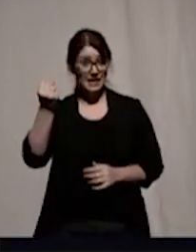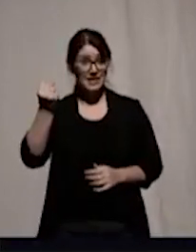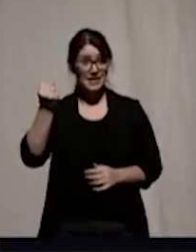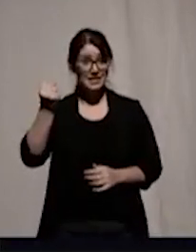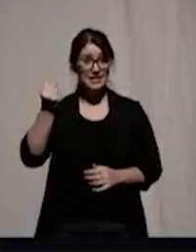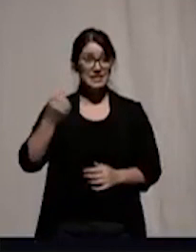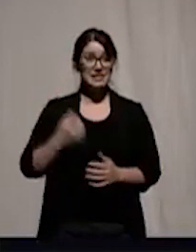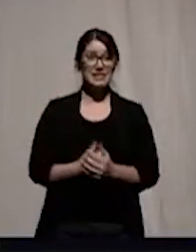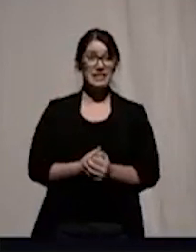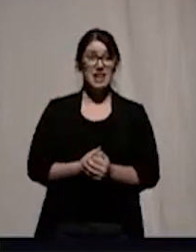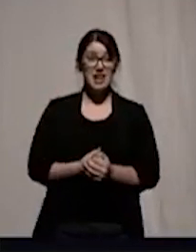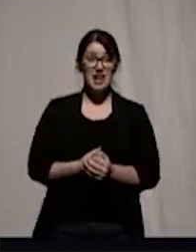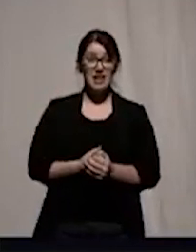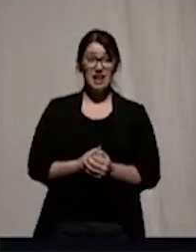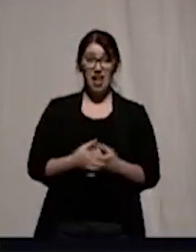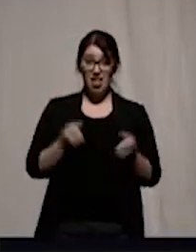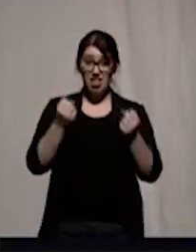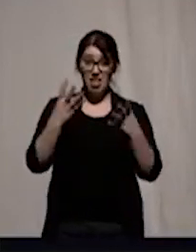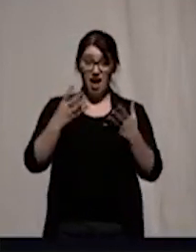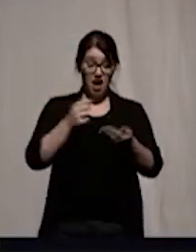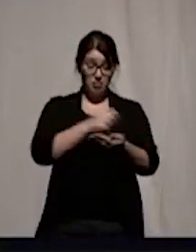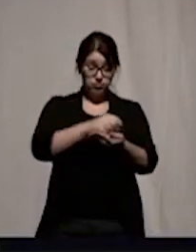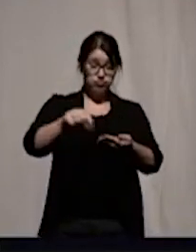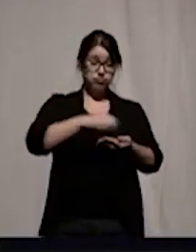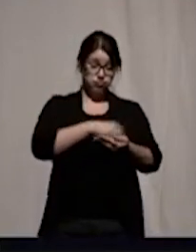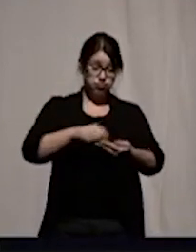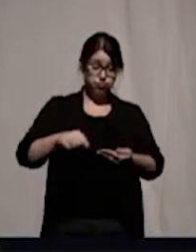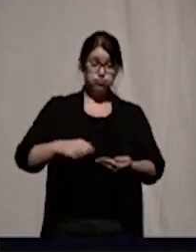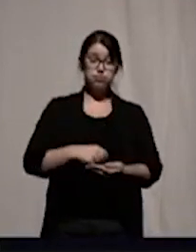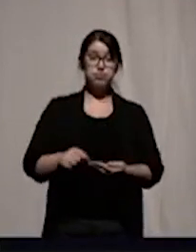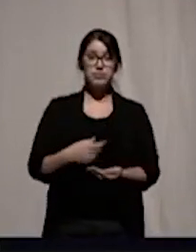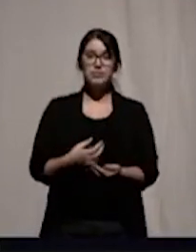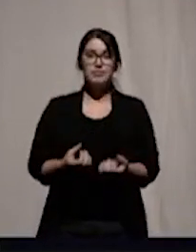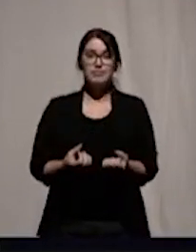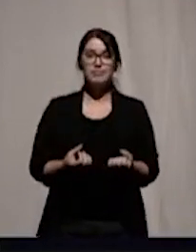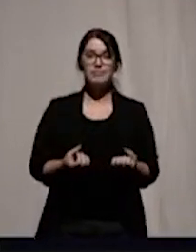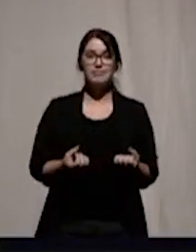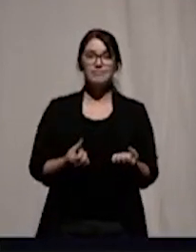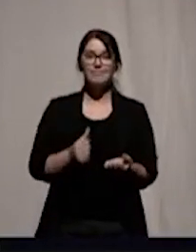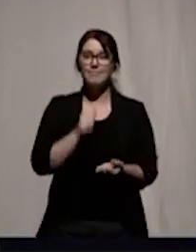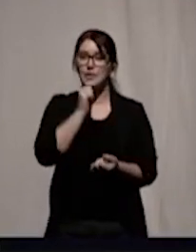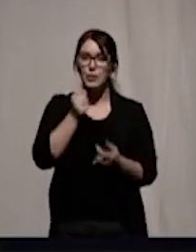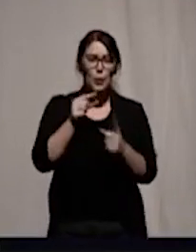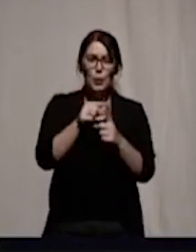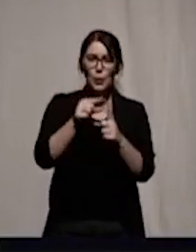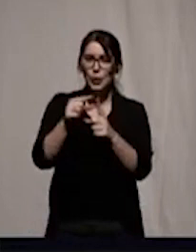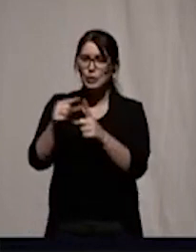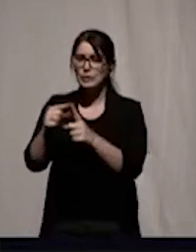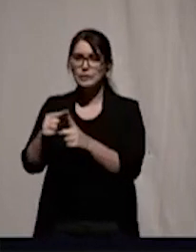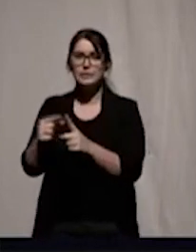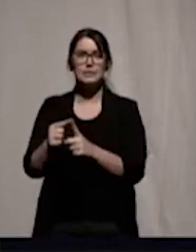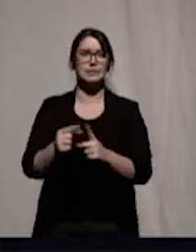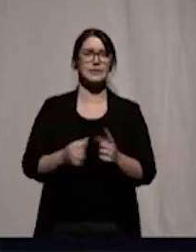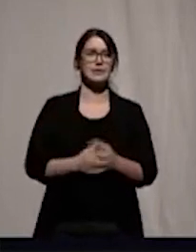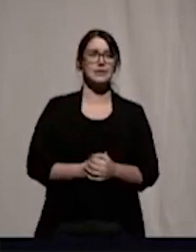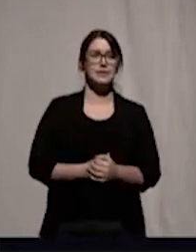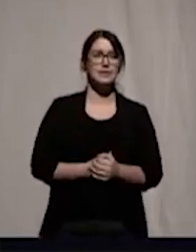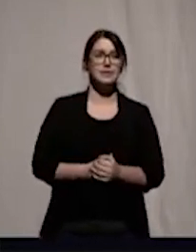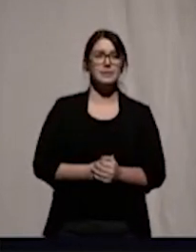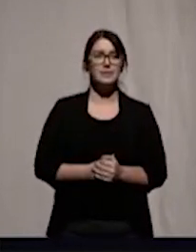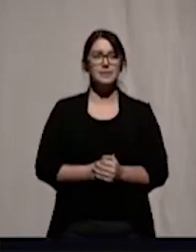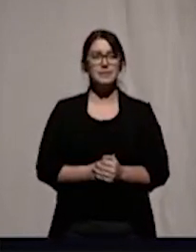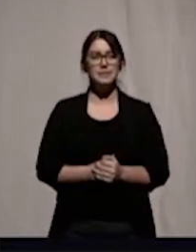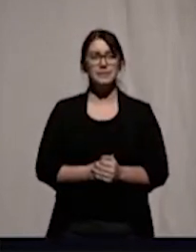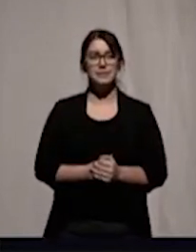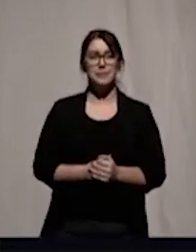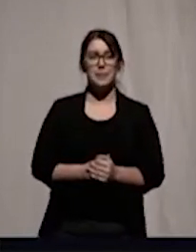written a love song. I forget what it's, I think it's like, I'm so glad you came back around, or something like that. I tried to learn the Russian words